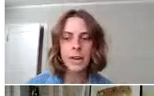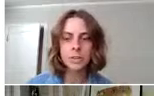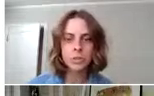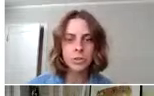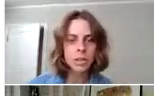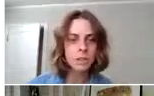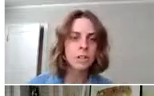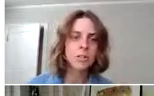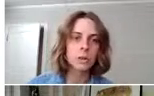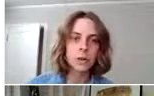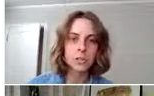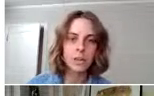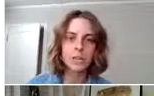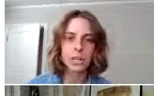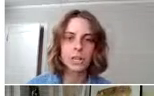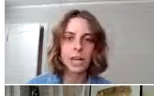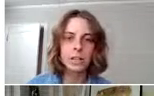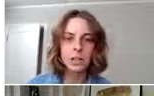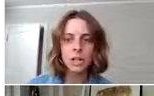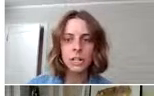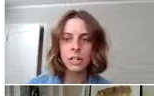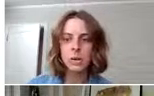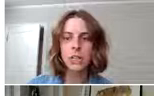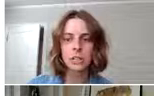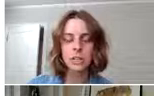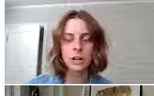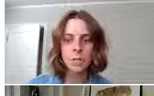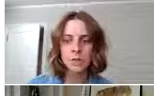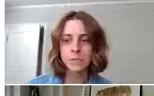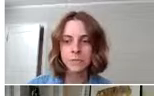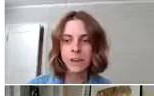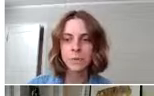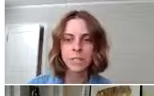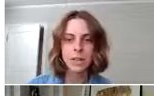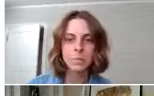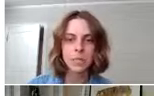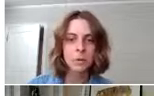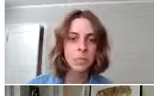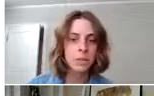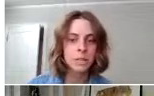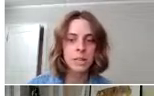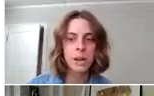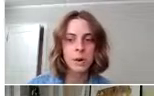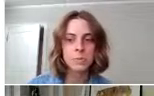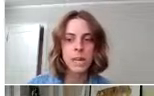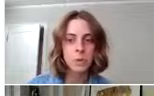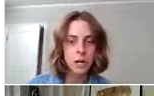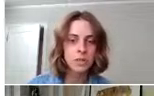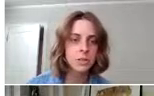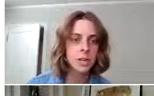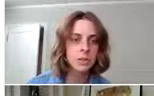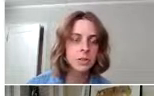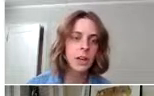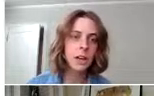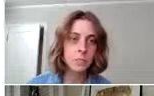program of the National Trust for Historic Preservation and is currently a coalition of over 55 museums that were previously homes and